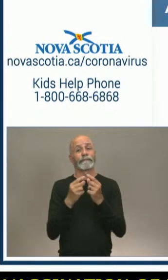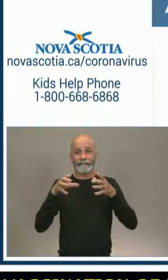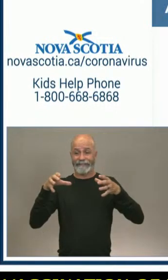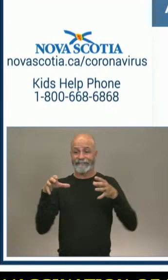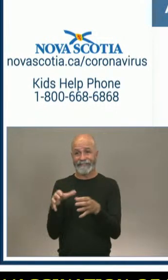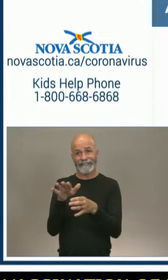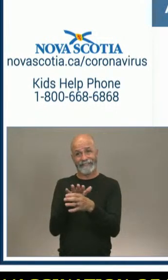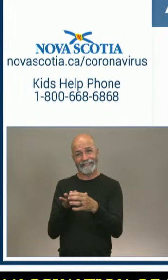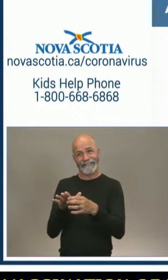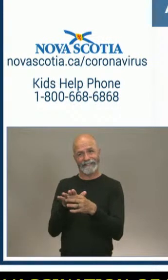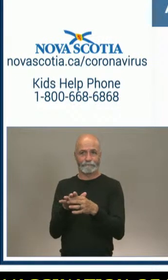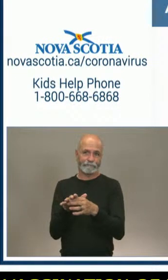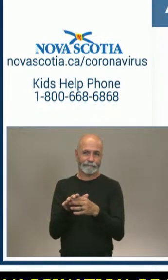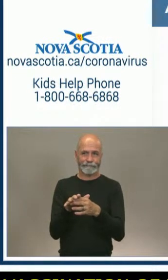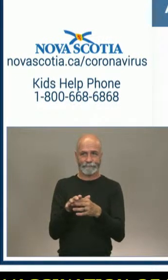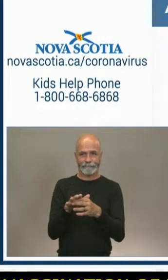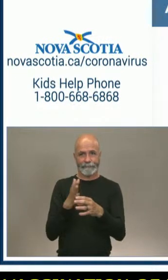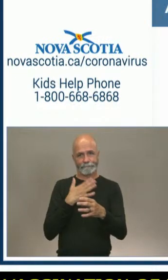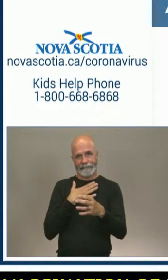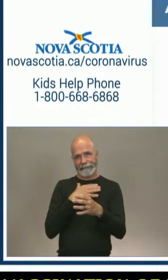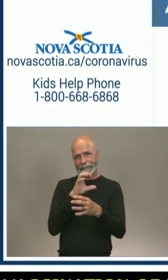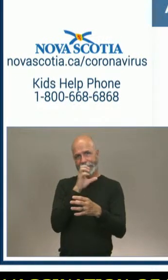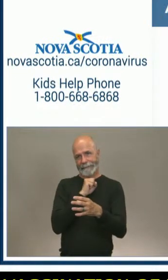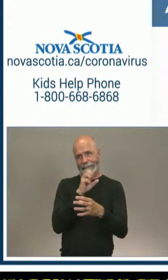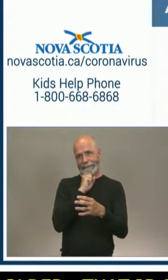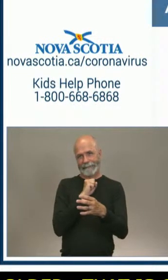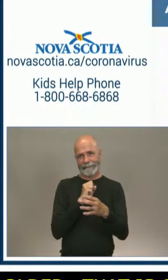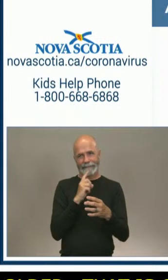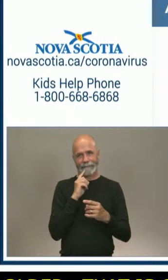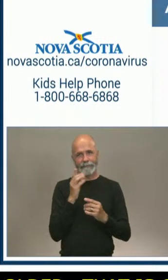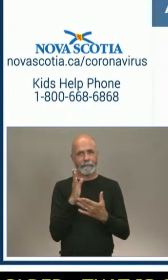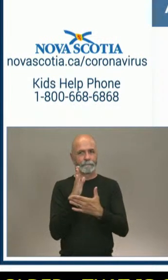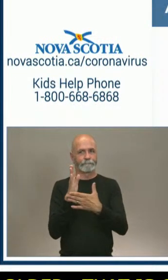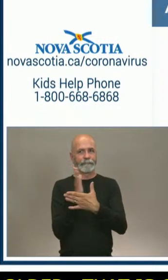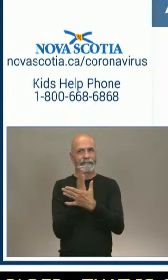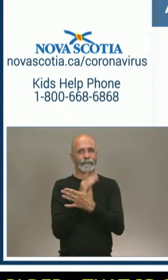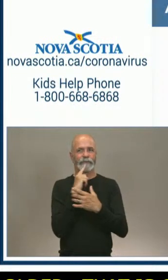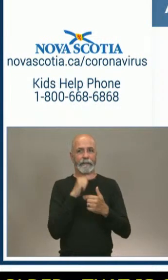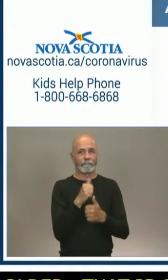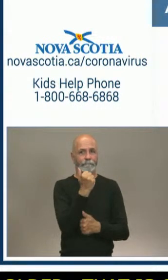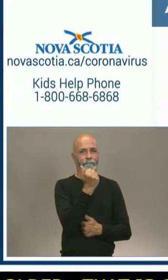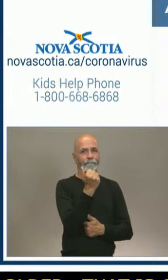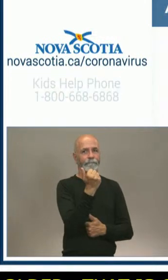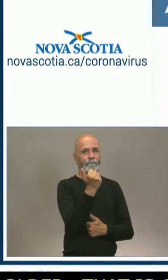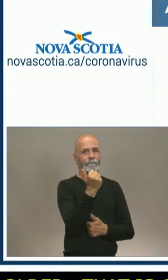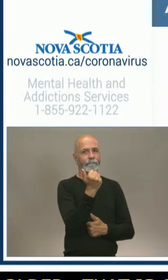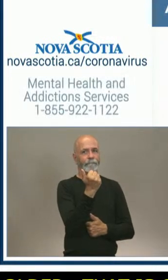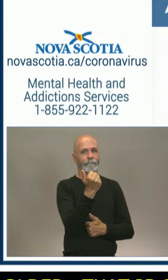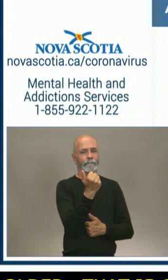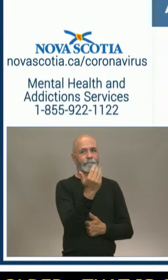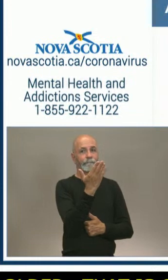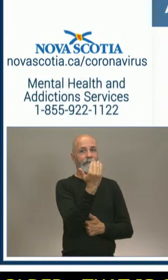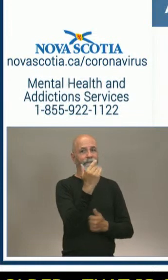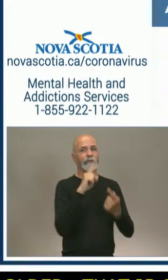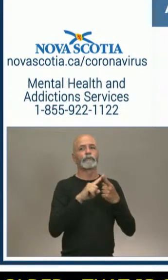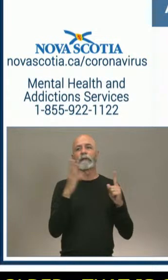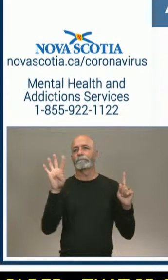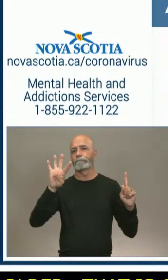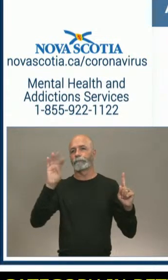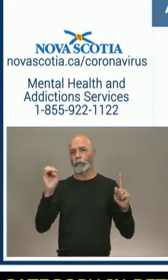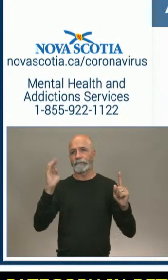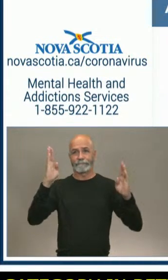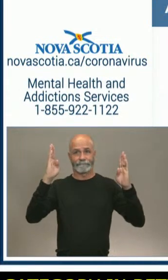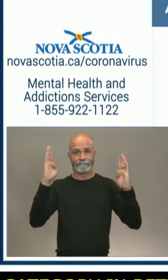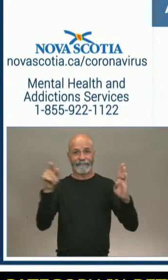fall in, actually. So we're looking at between ages 15 to 40. which happens to be our most active